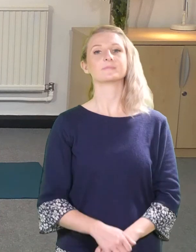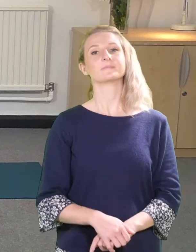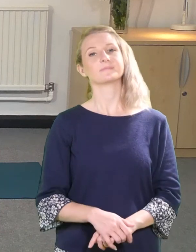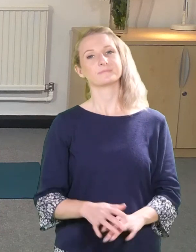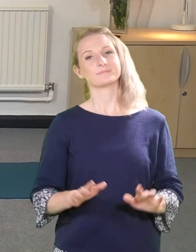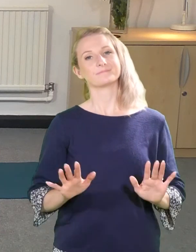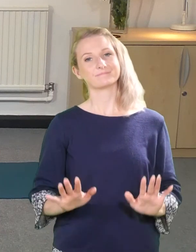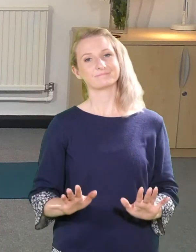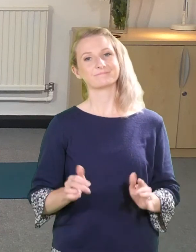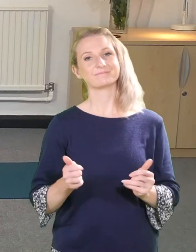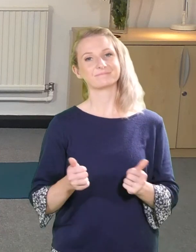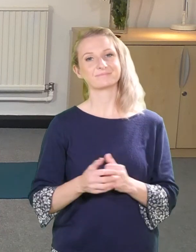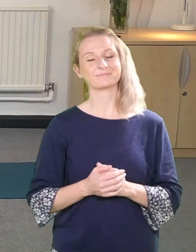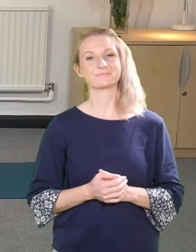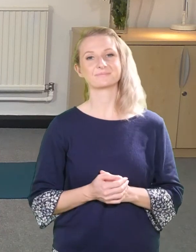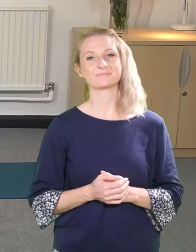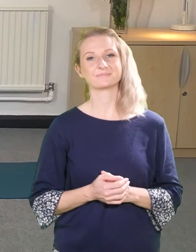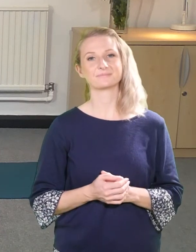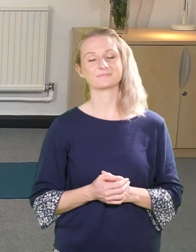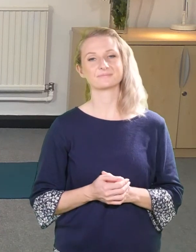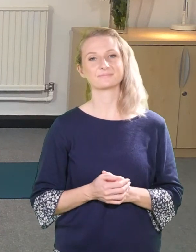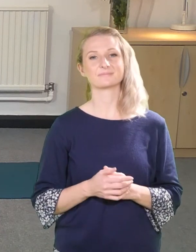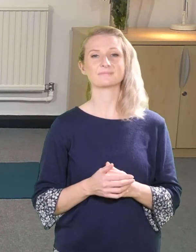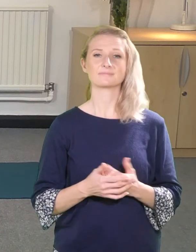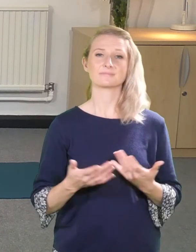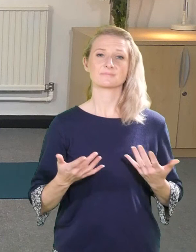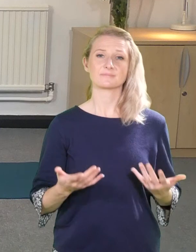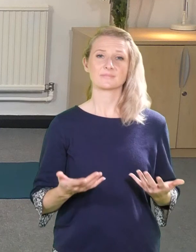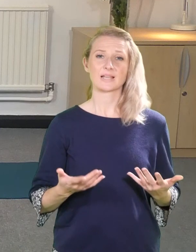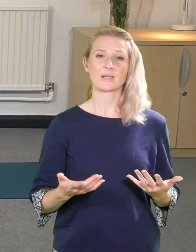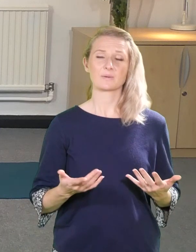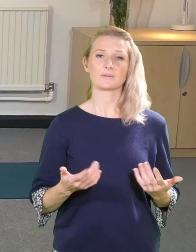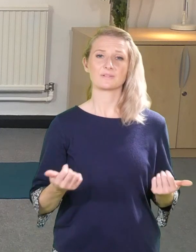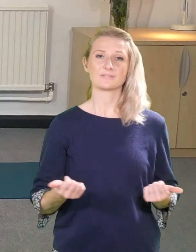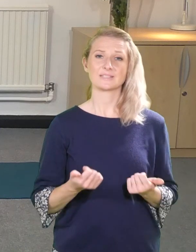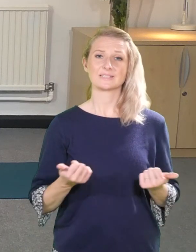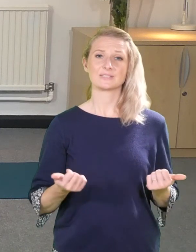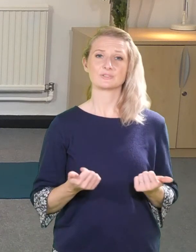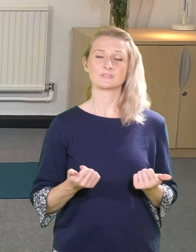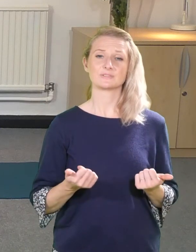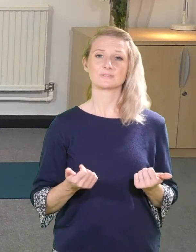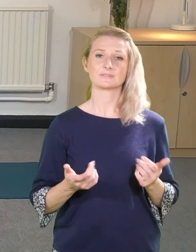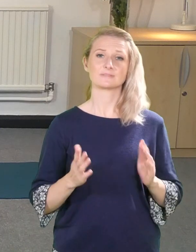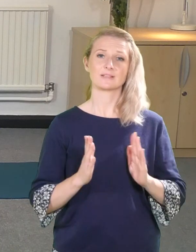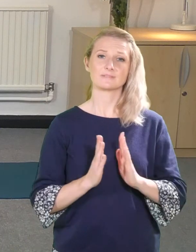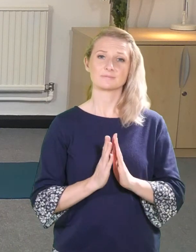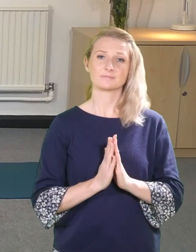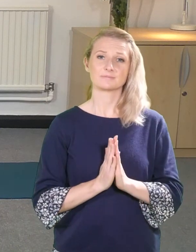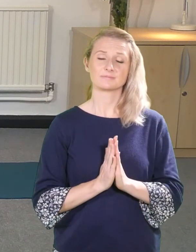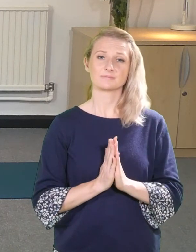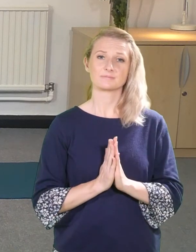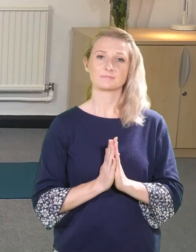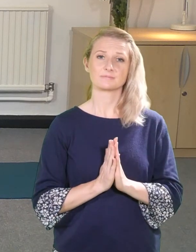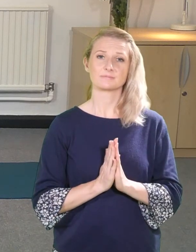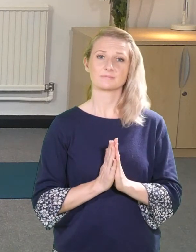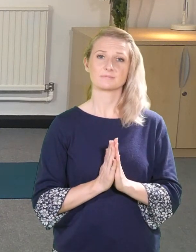Okay, so to end our session together, let's gently bring our hands together and bring the thumbs in contact